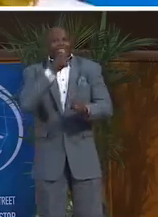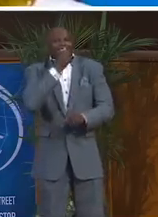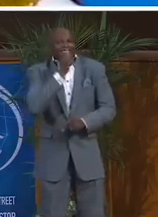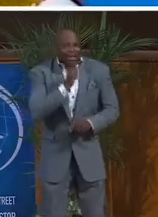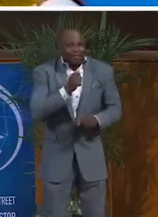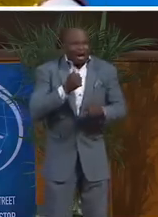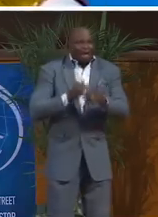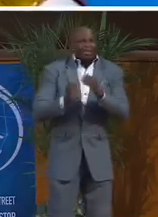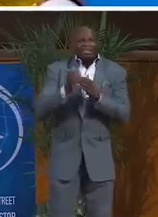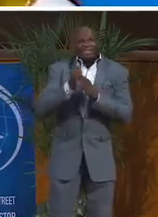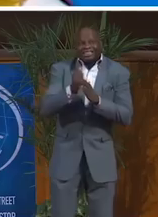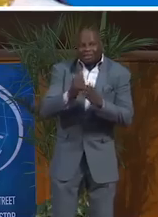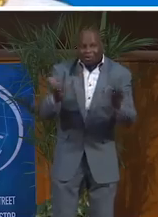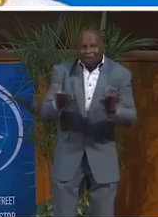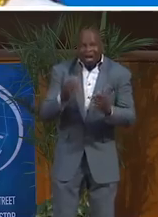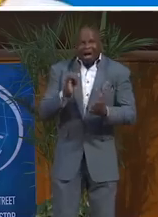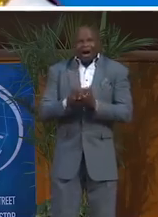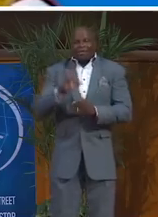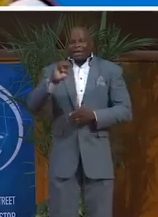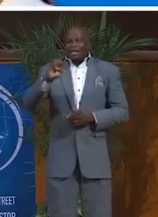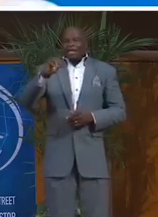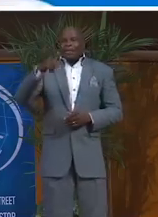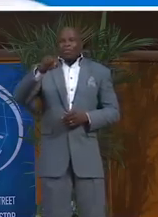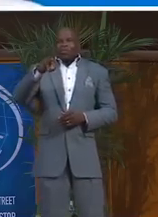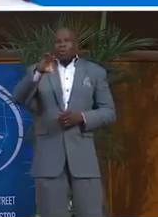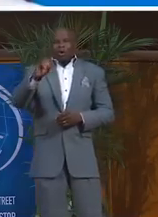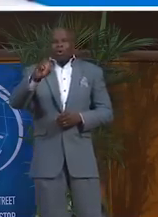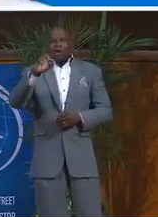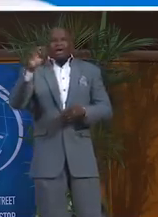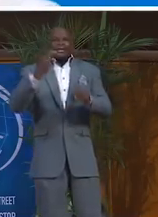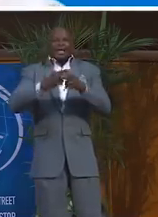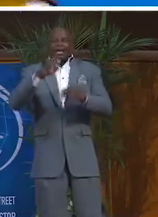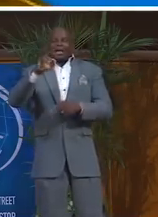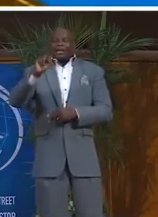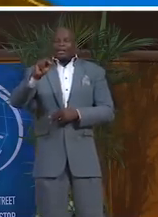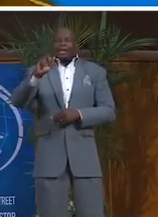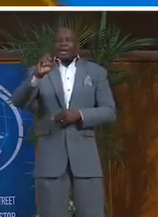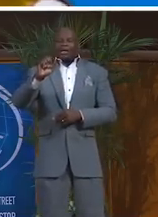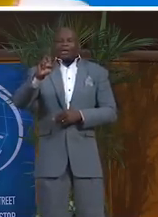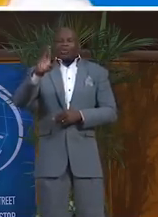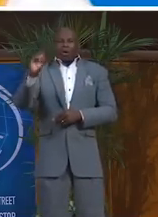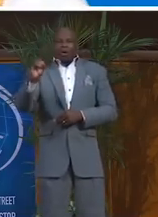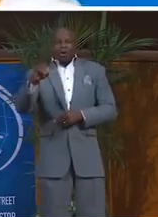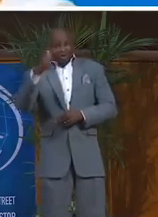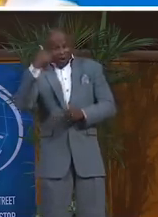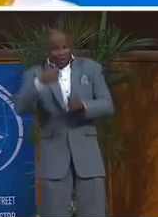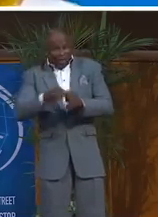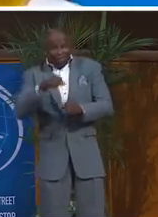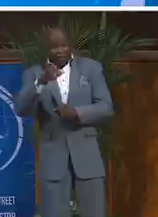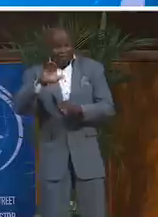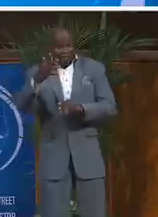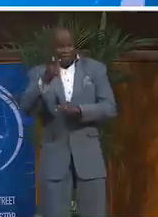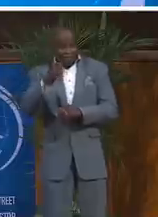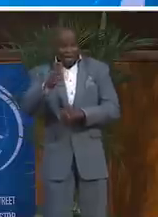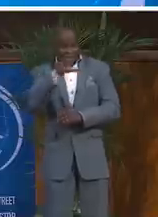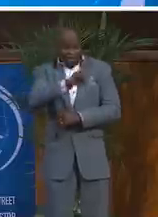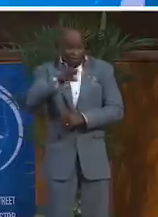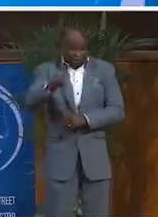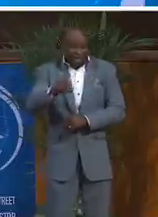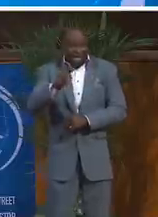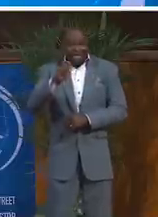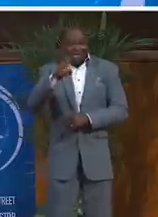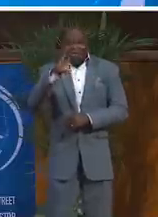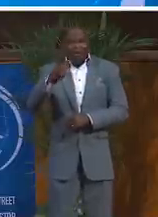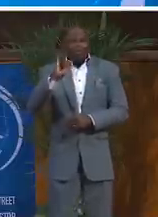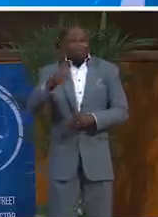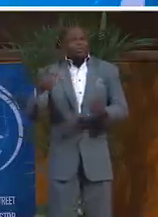the leadership of an emperor named Nero. If you remember fifth grade social studies, Nero was